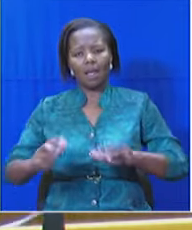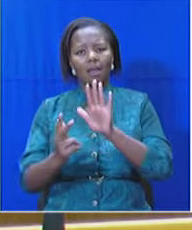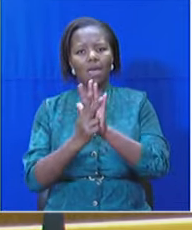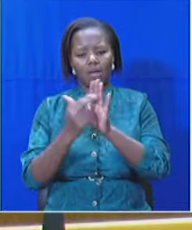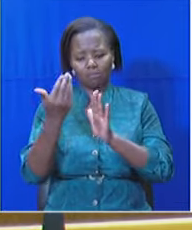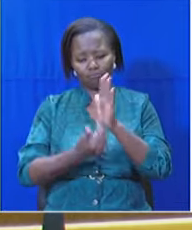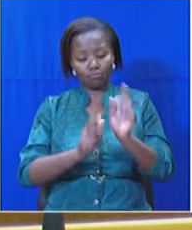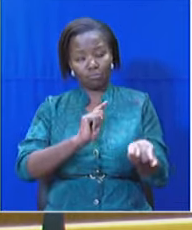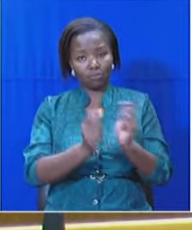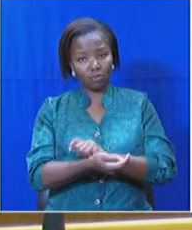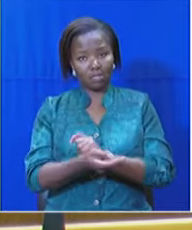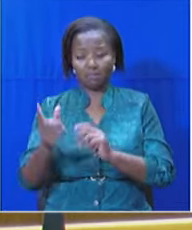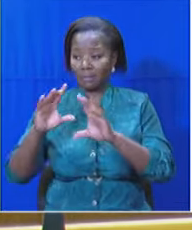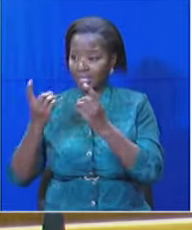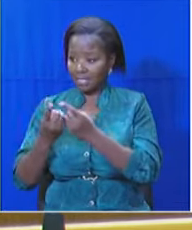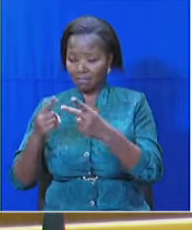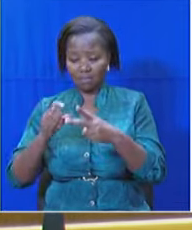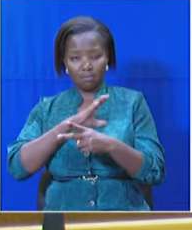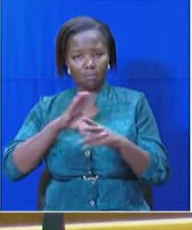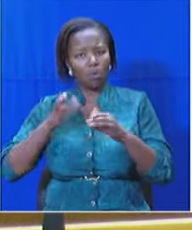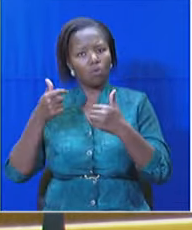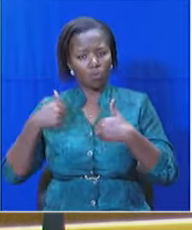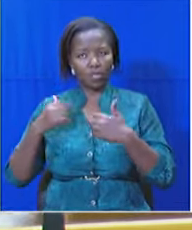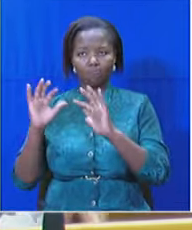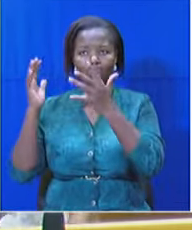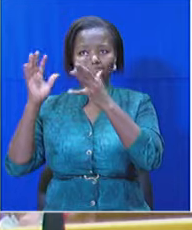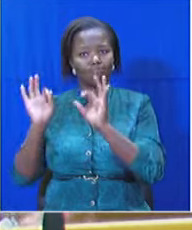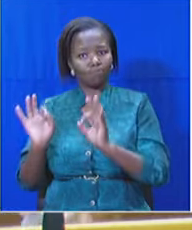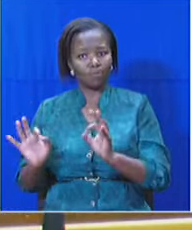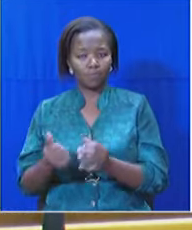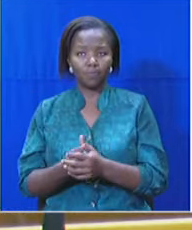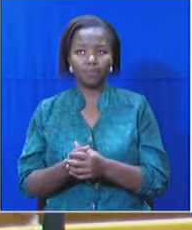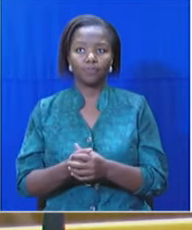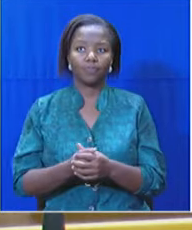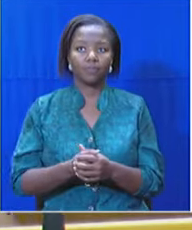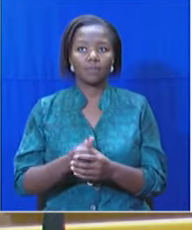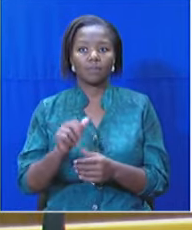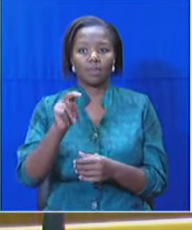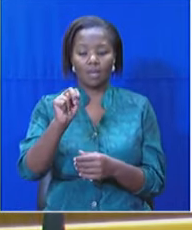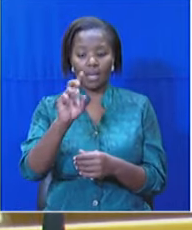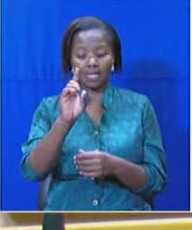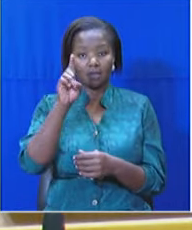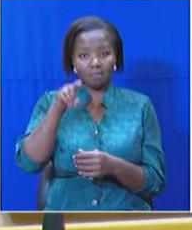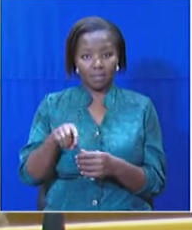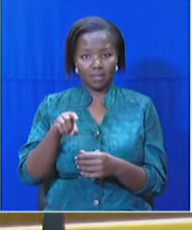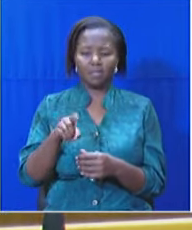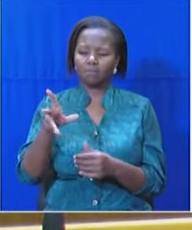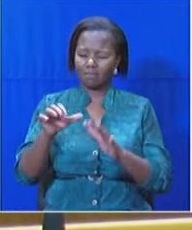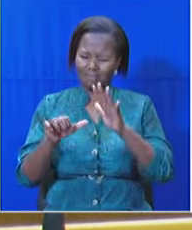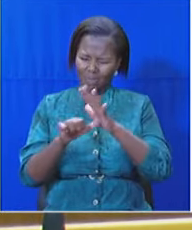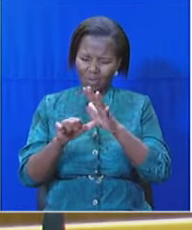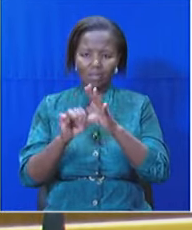and applaud the department and the Commission for the progress made. The National Development Plan outlines key proposals